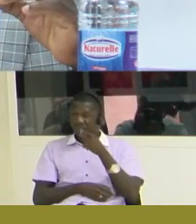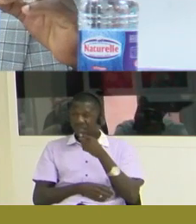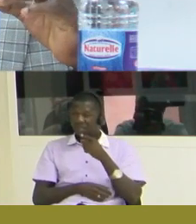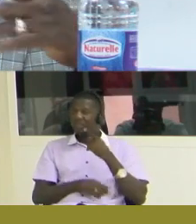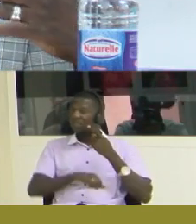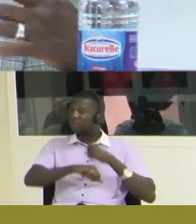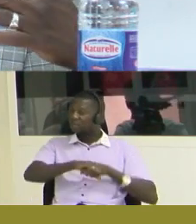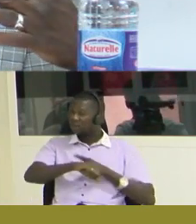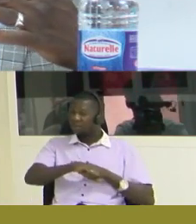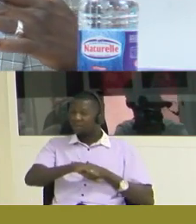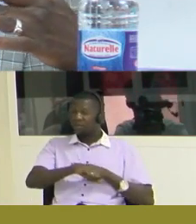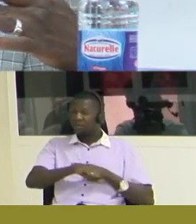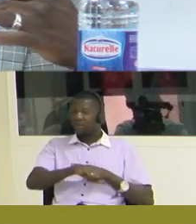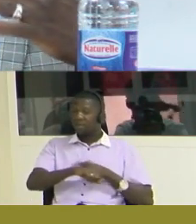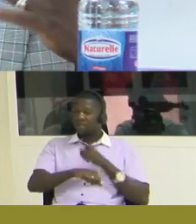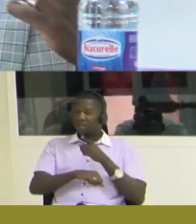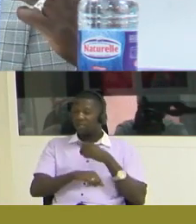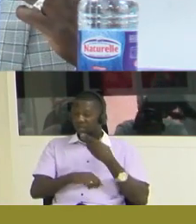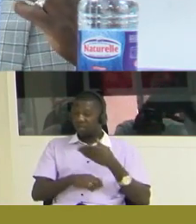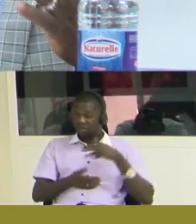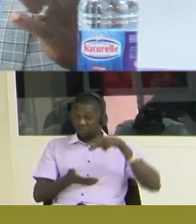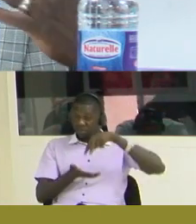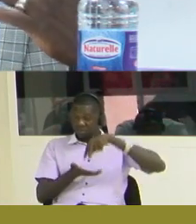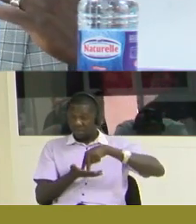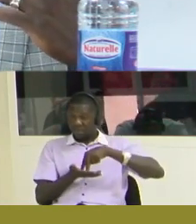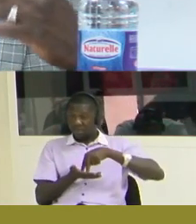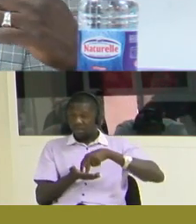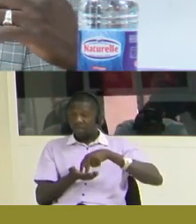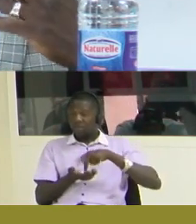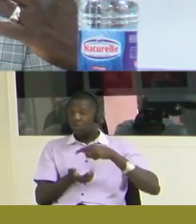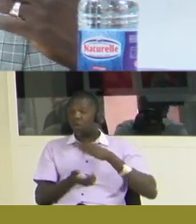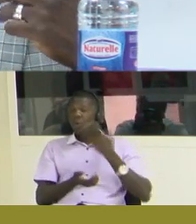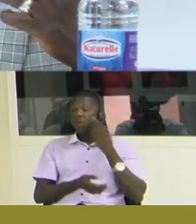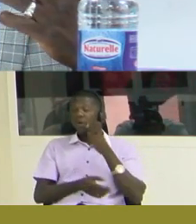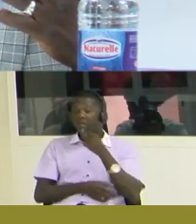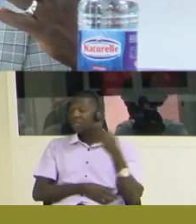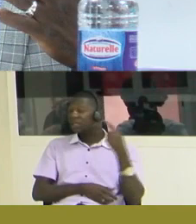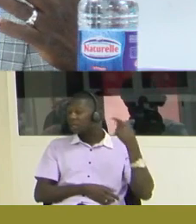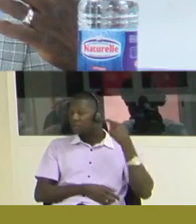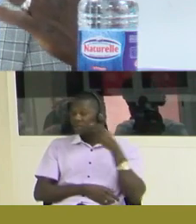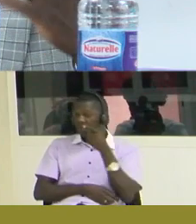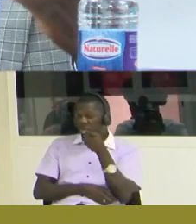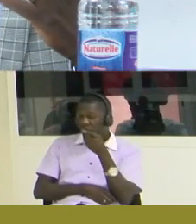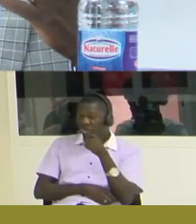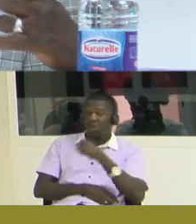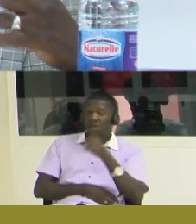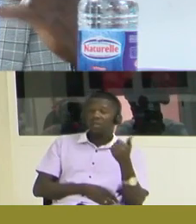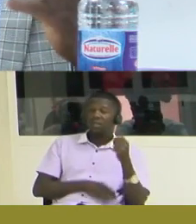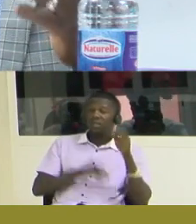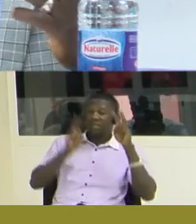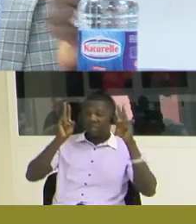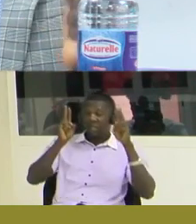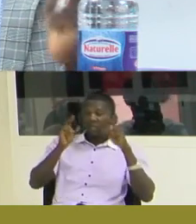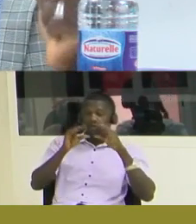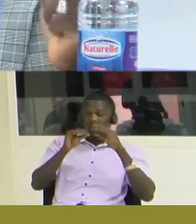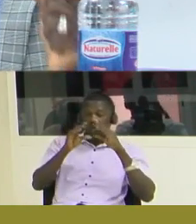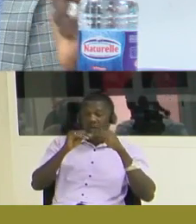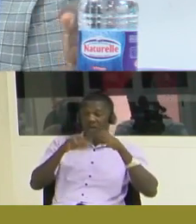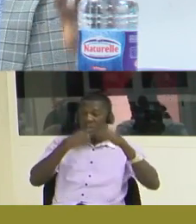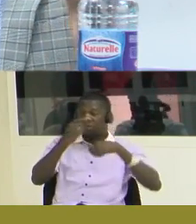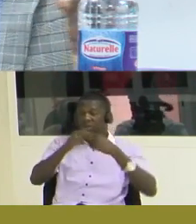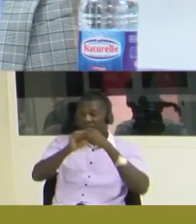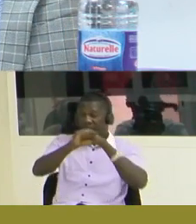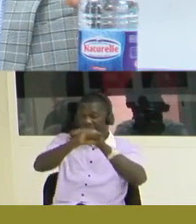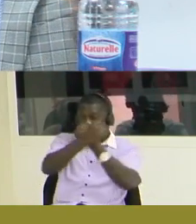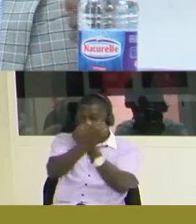he claimed to have been present when he had you and Jamie talking about the arrest there was